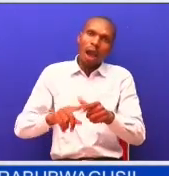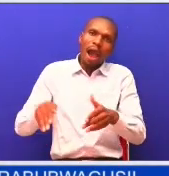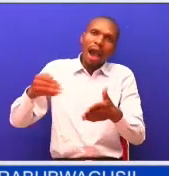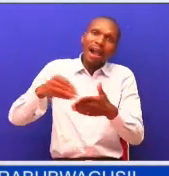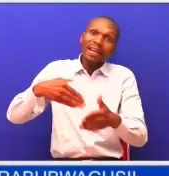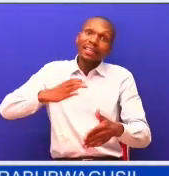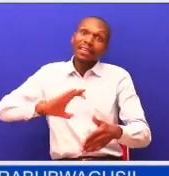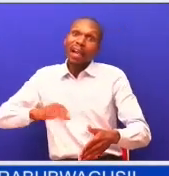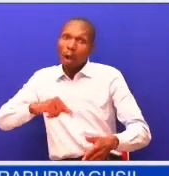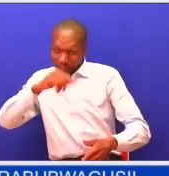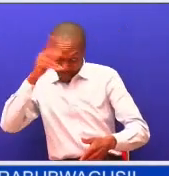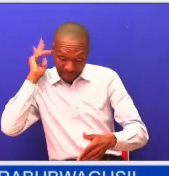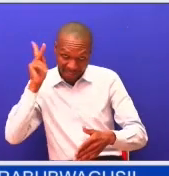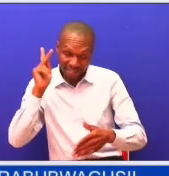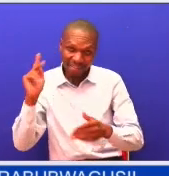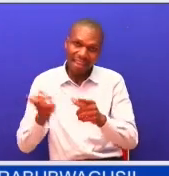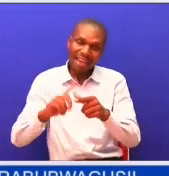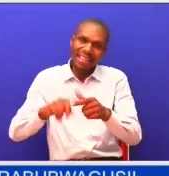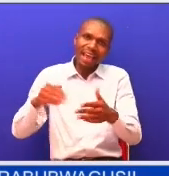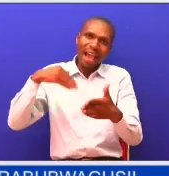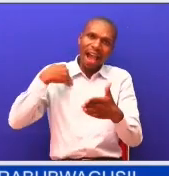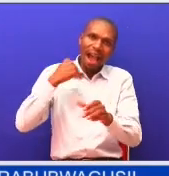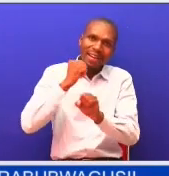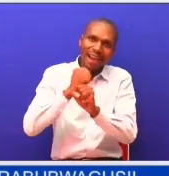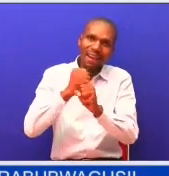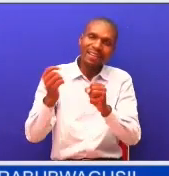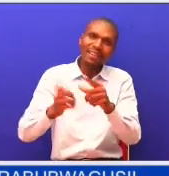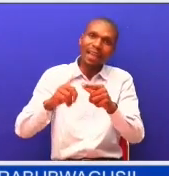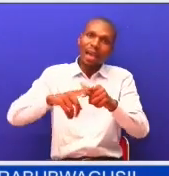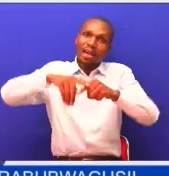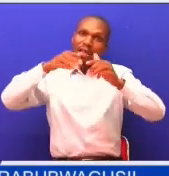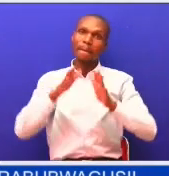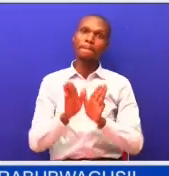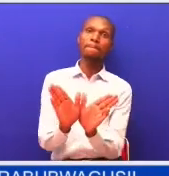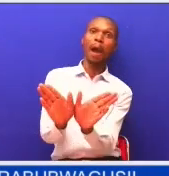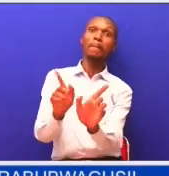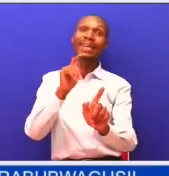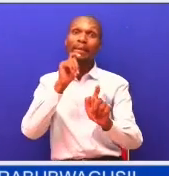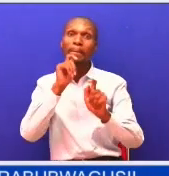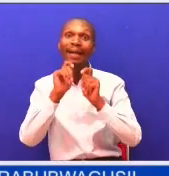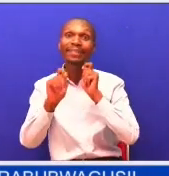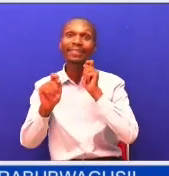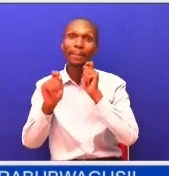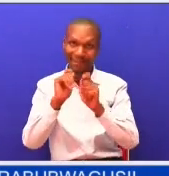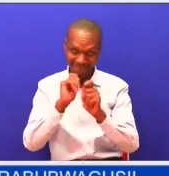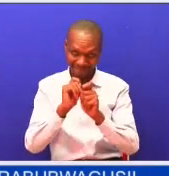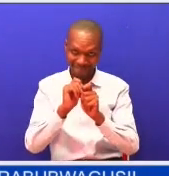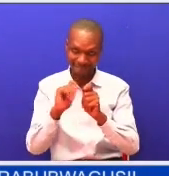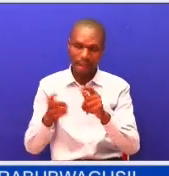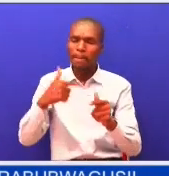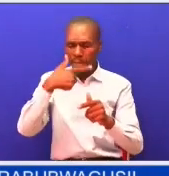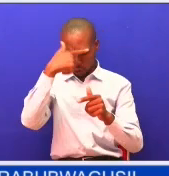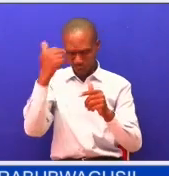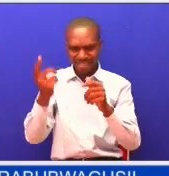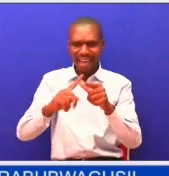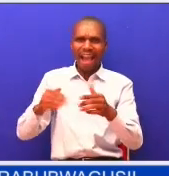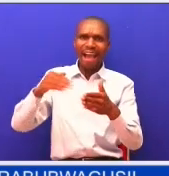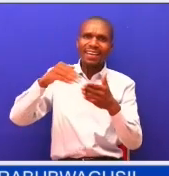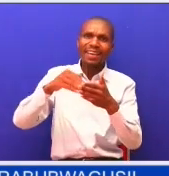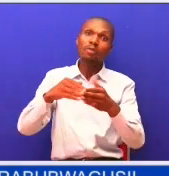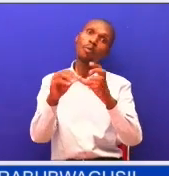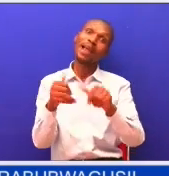county assembly to put an advert for the public participation, because we must be very